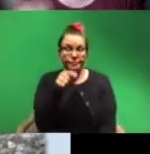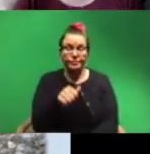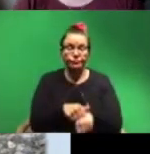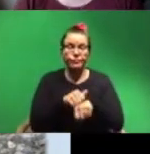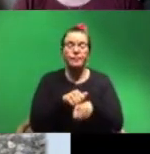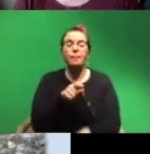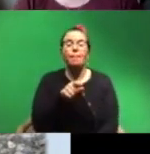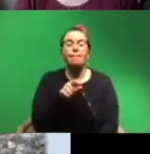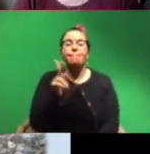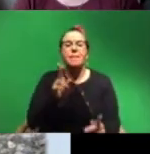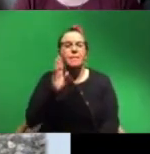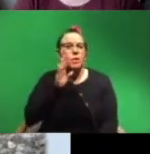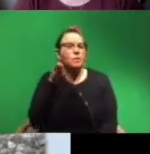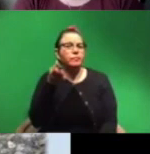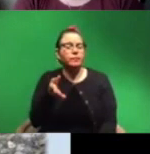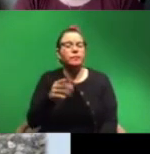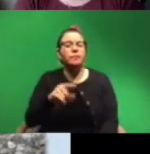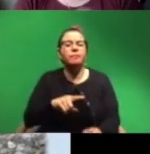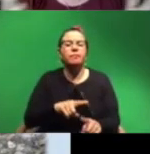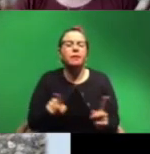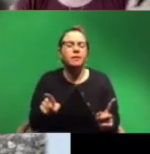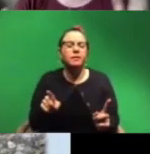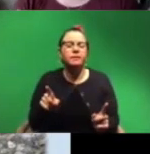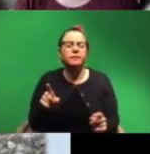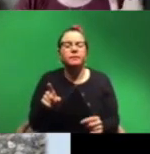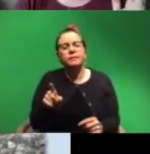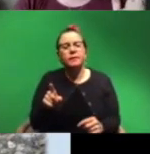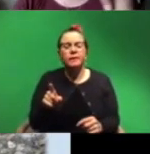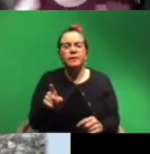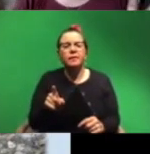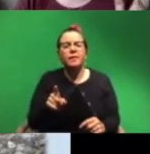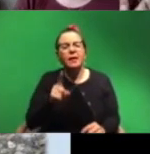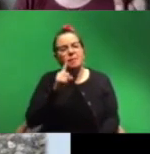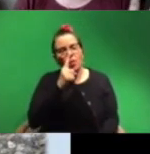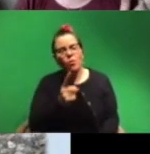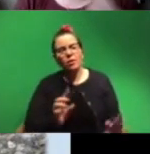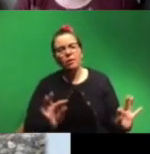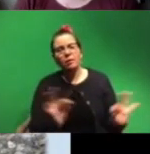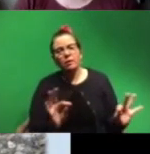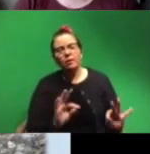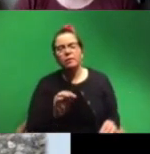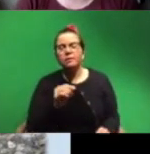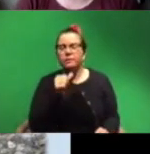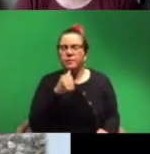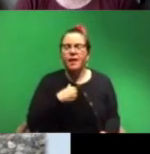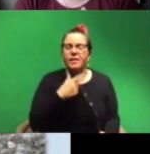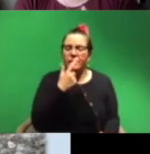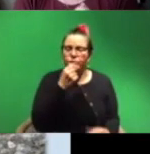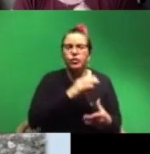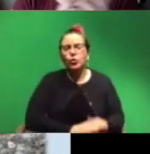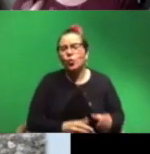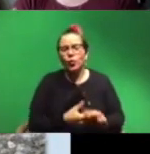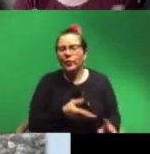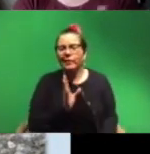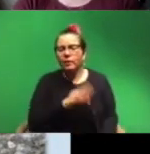people know that it exists, but they kind of think it's a bit boring and it doesn't really have an interesting story to tell. And